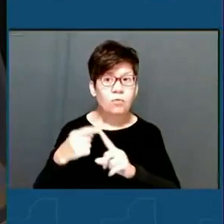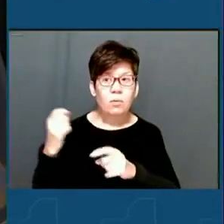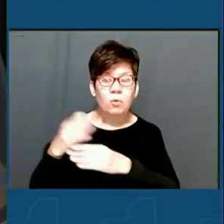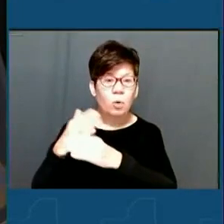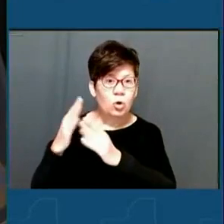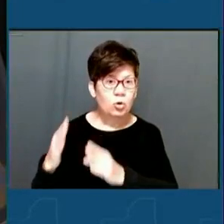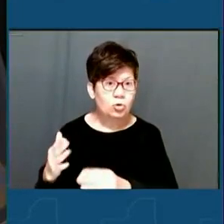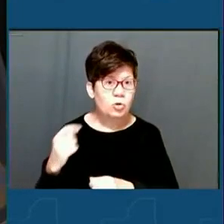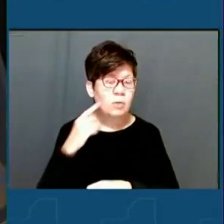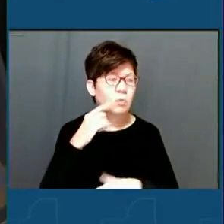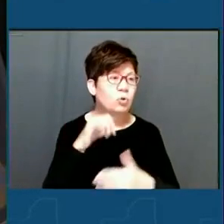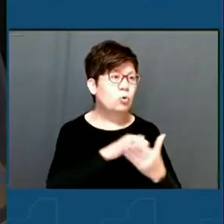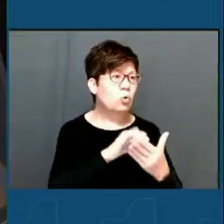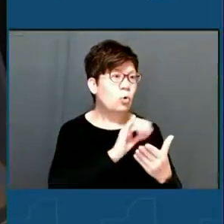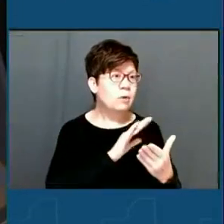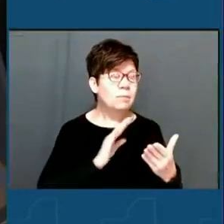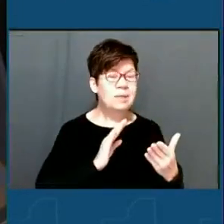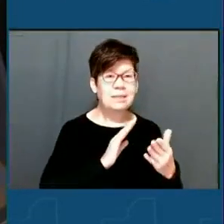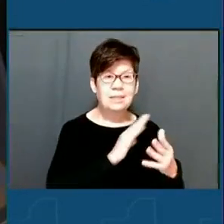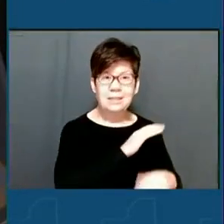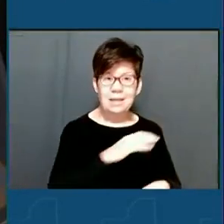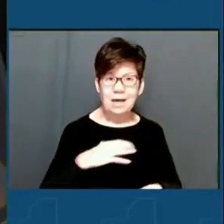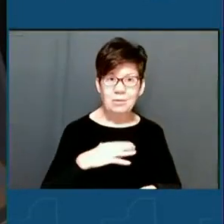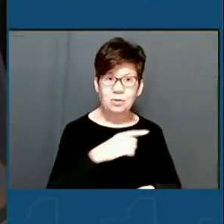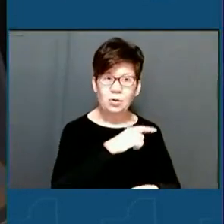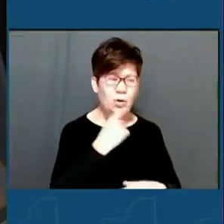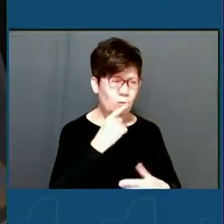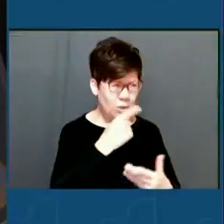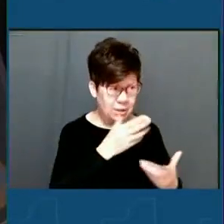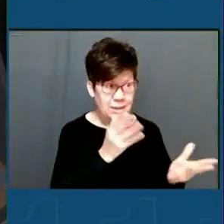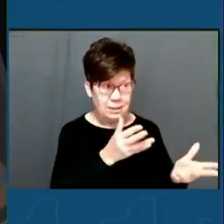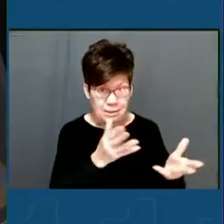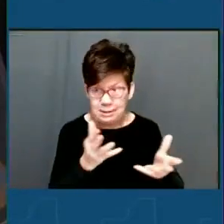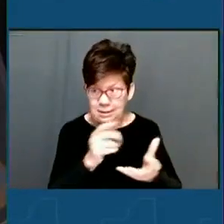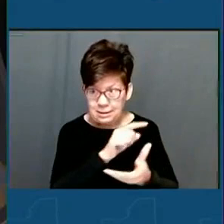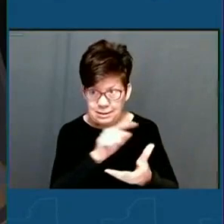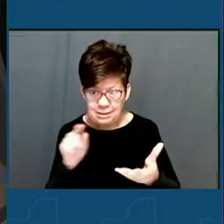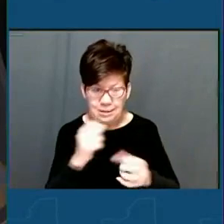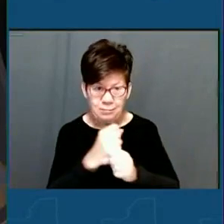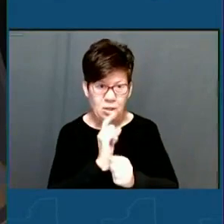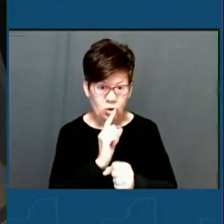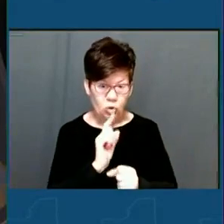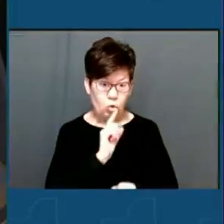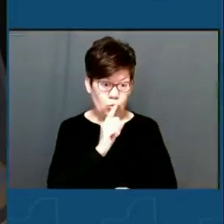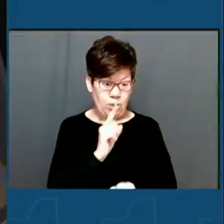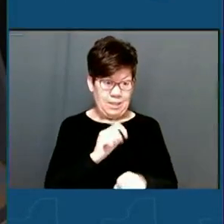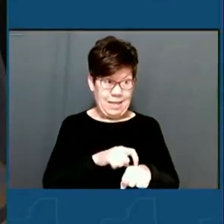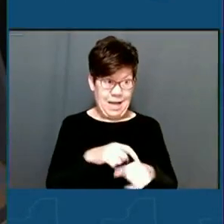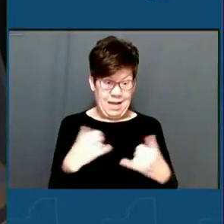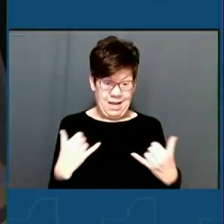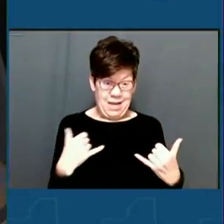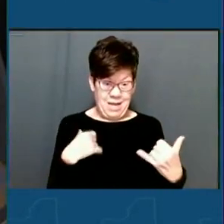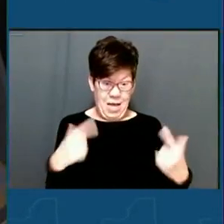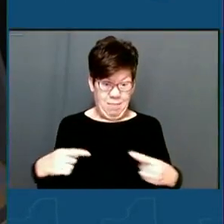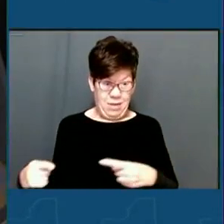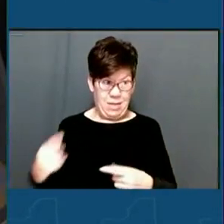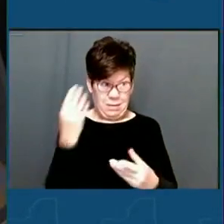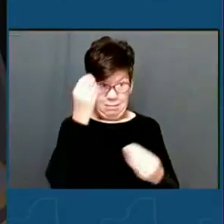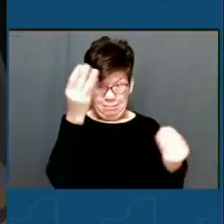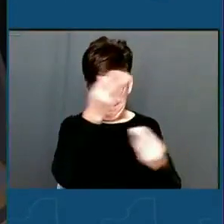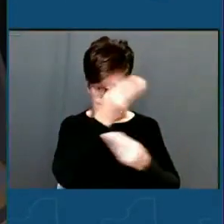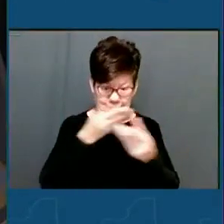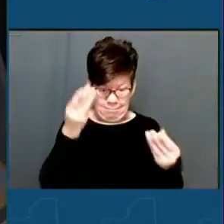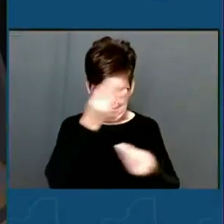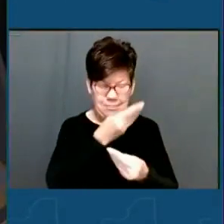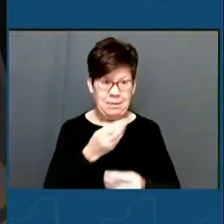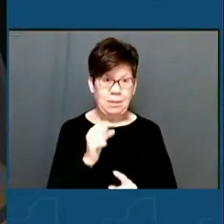Council. We spoke to people at REBNY and ABNY, and making sure that everyone knew in real time what was going on. So where do we stand? As